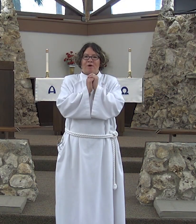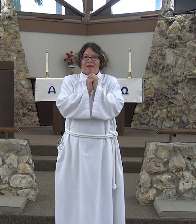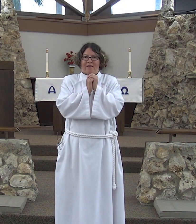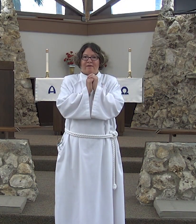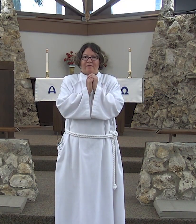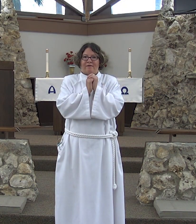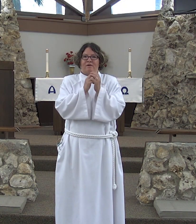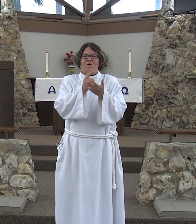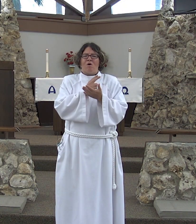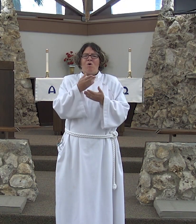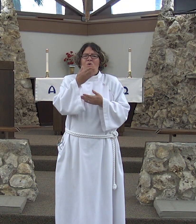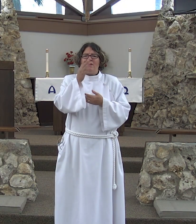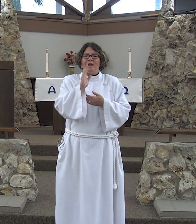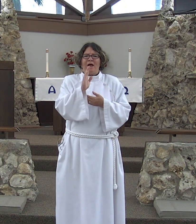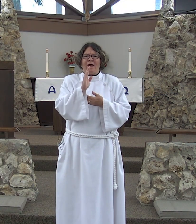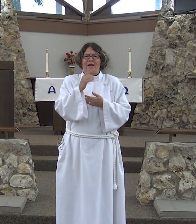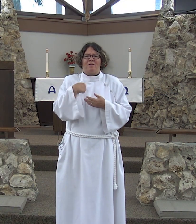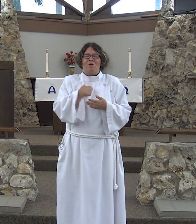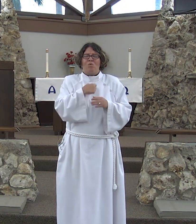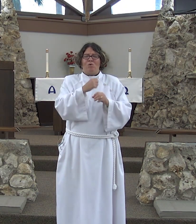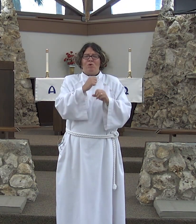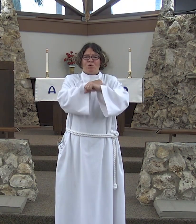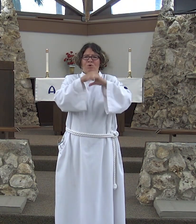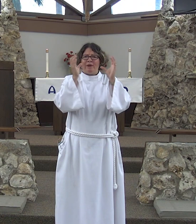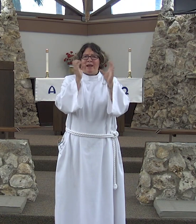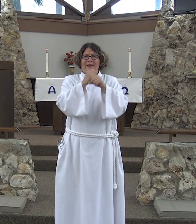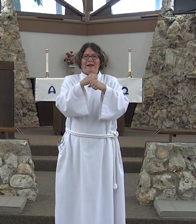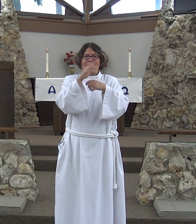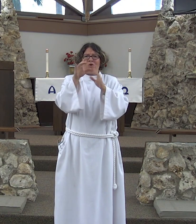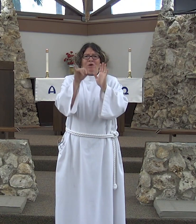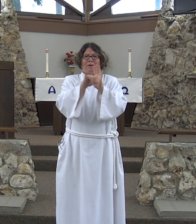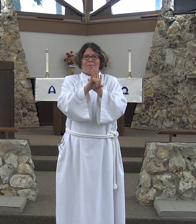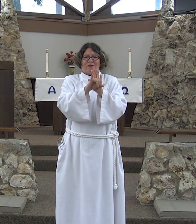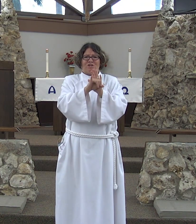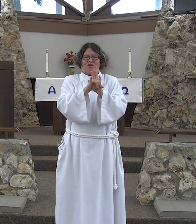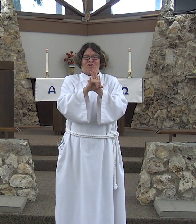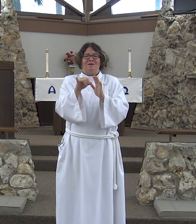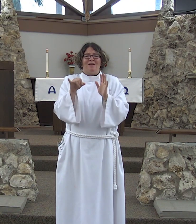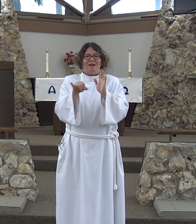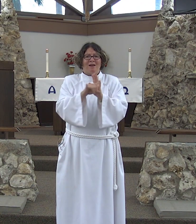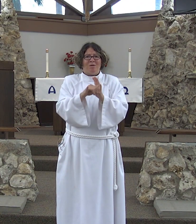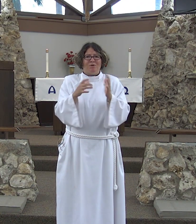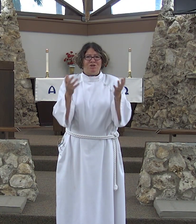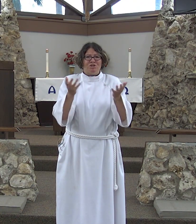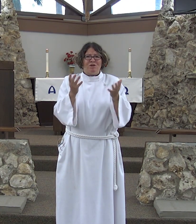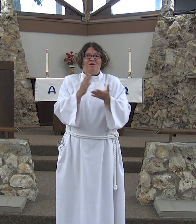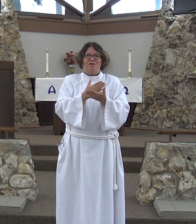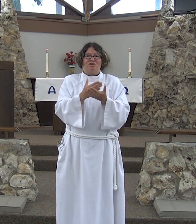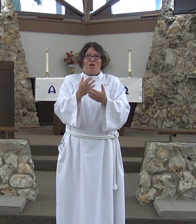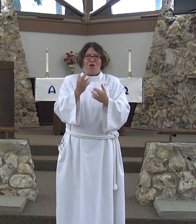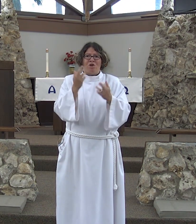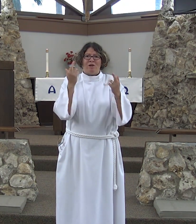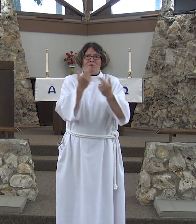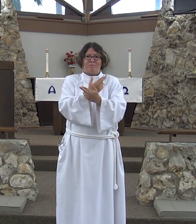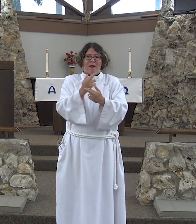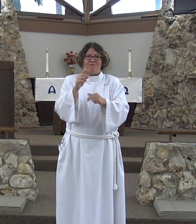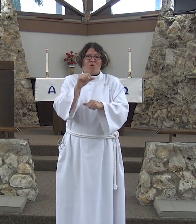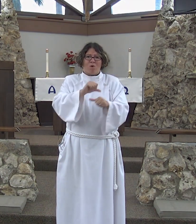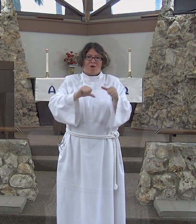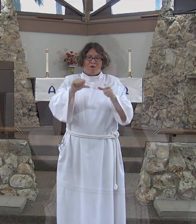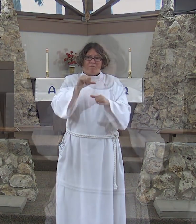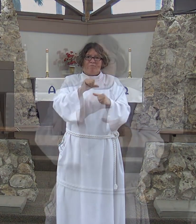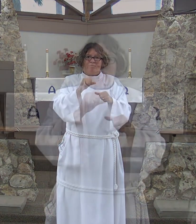Let us pray. Holy God, we were created in your image, an image sharing and